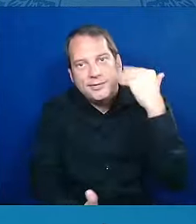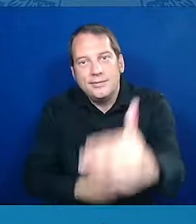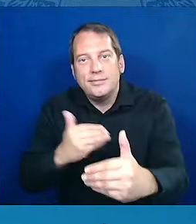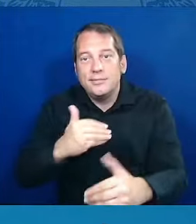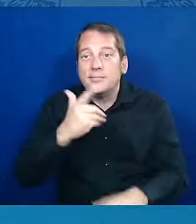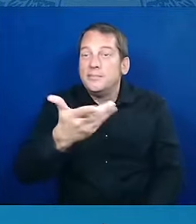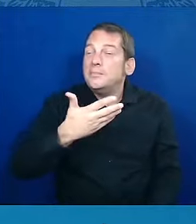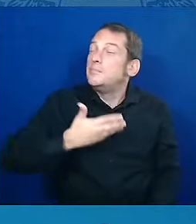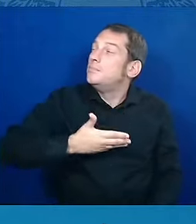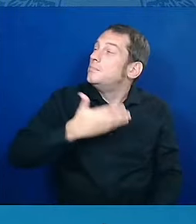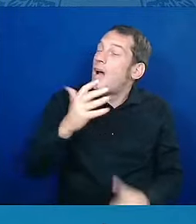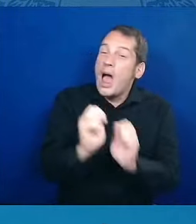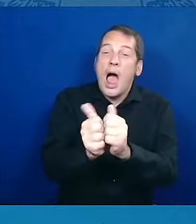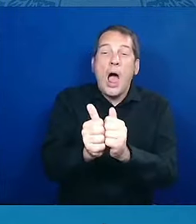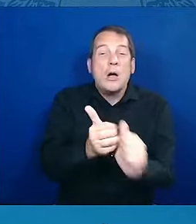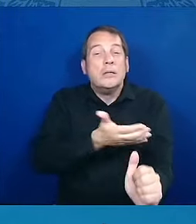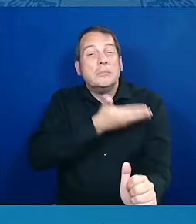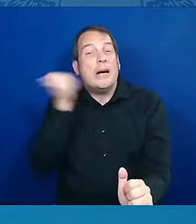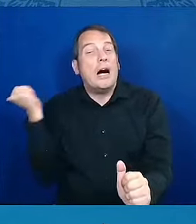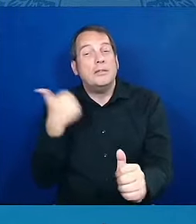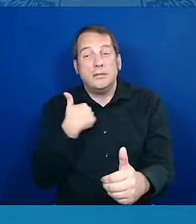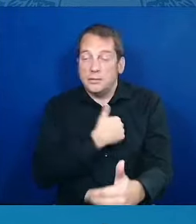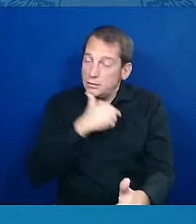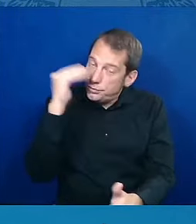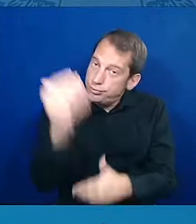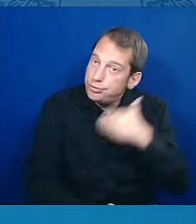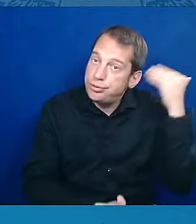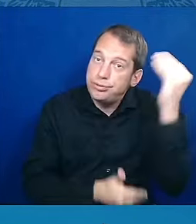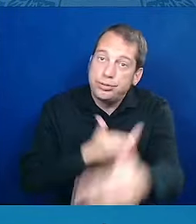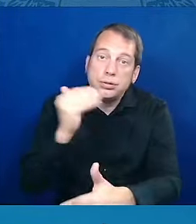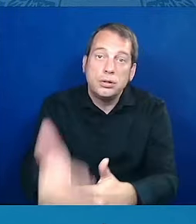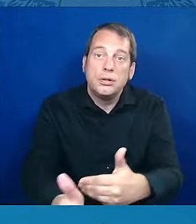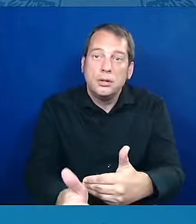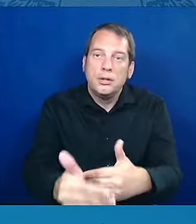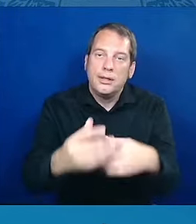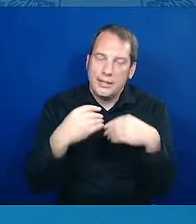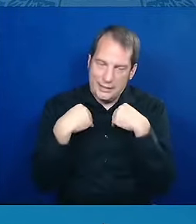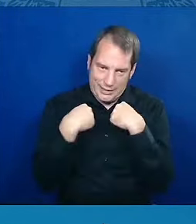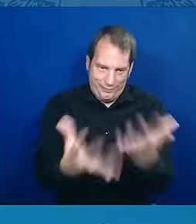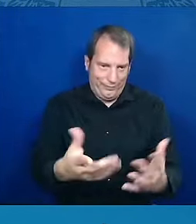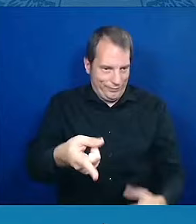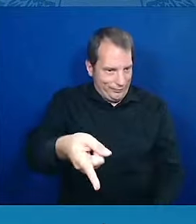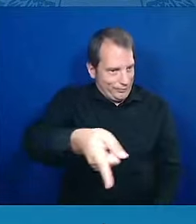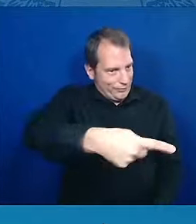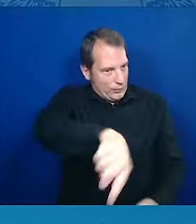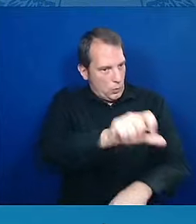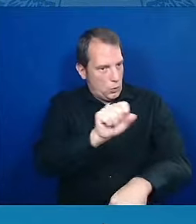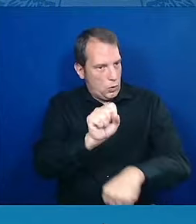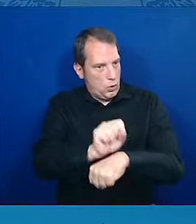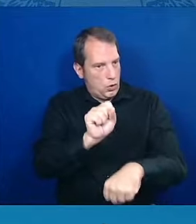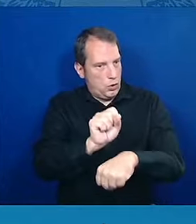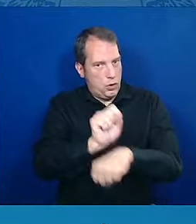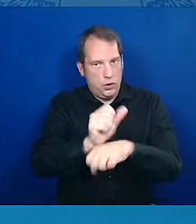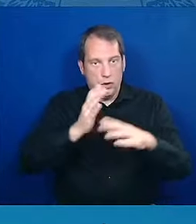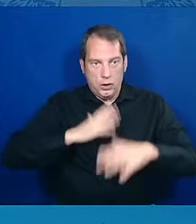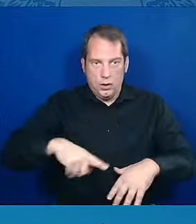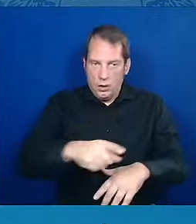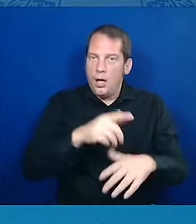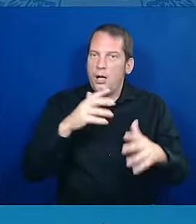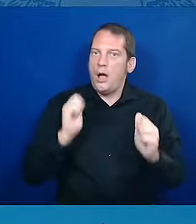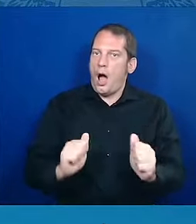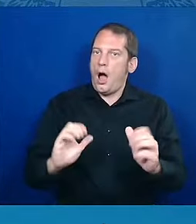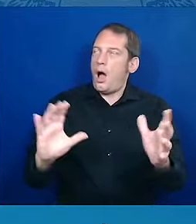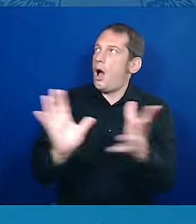to give workers a voice, to protect the freedom to organize, to defend the freedom